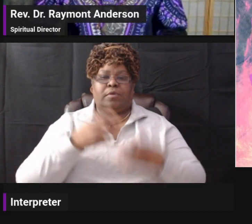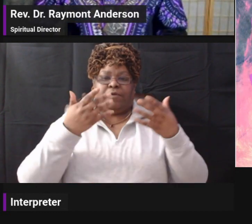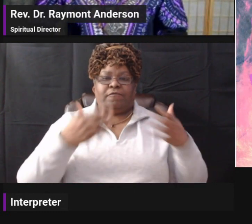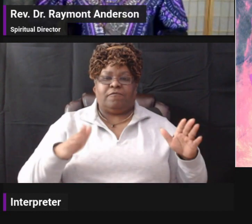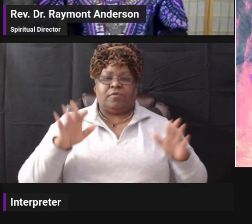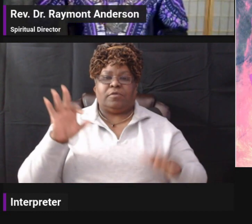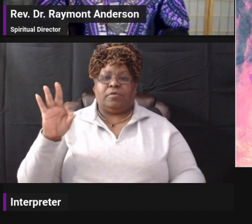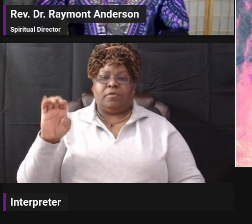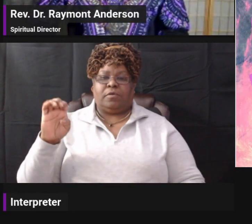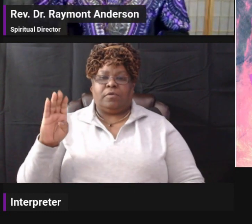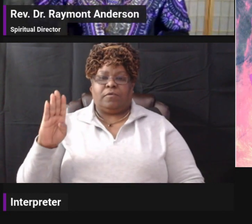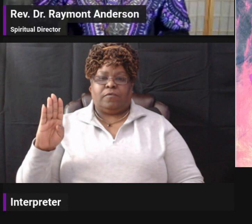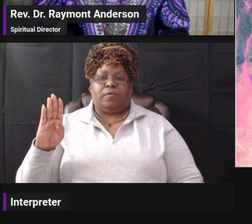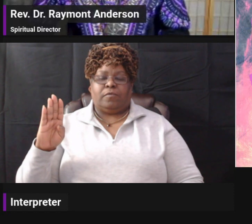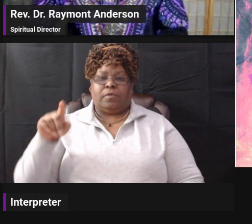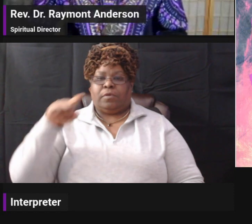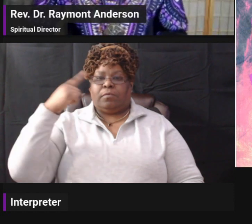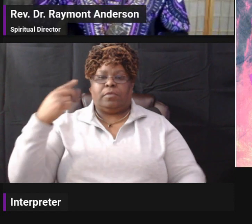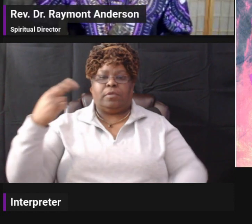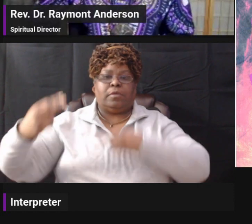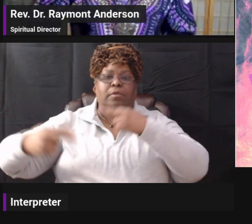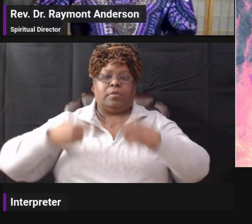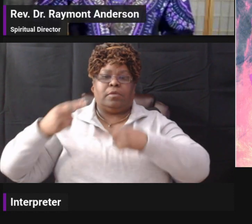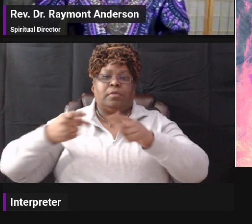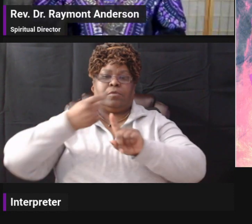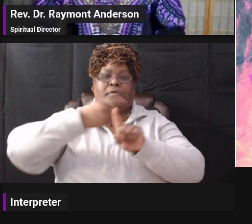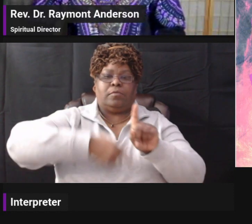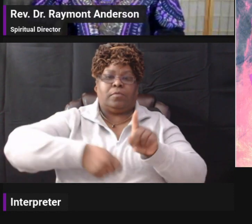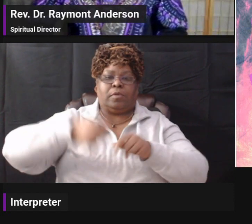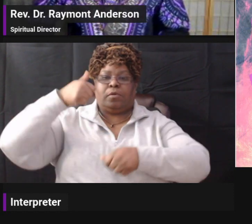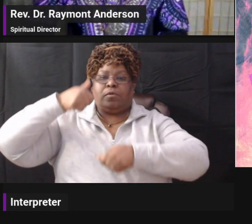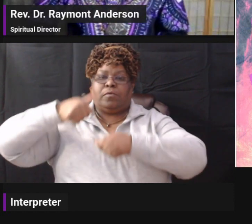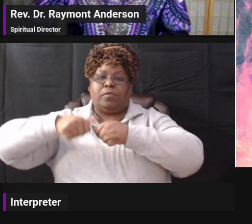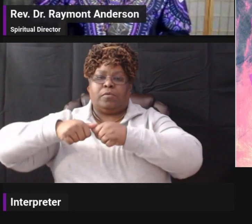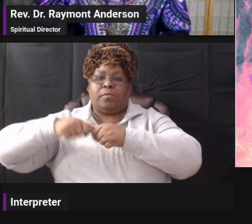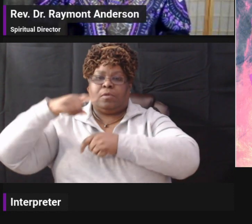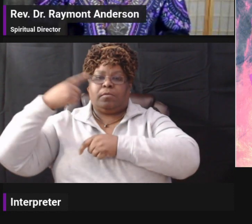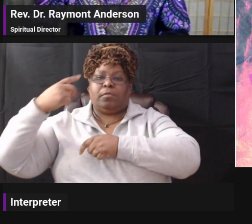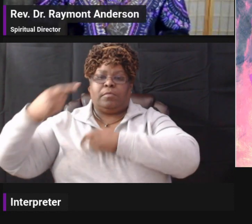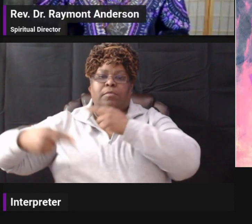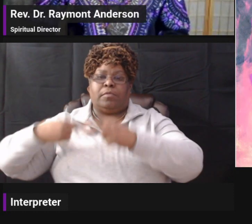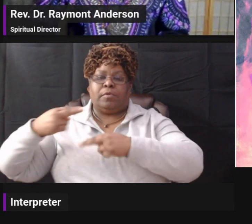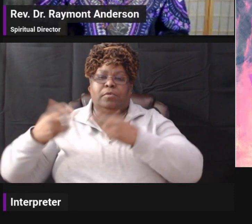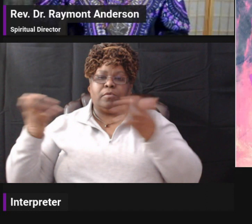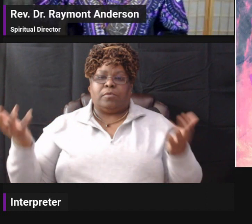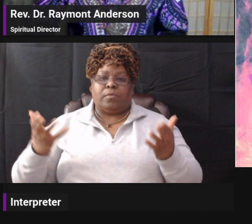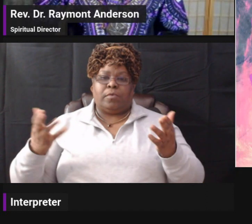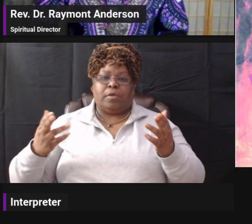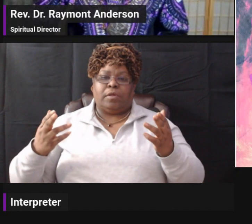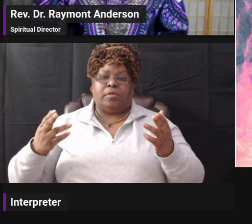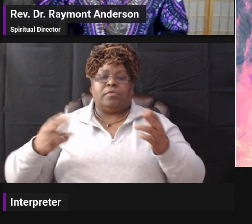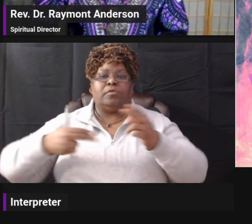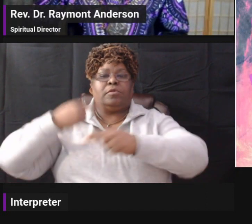Today we close out February, Black History Month, remembering that Black history is the history